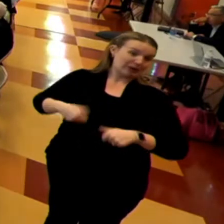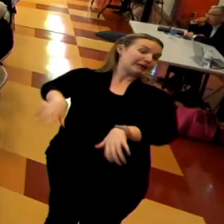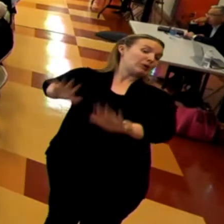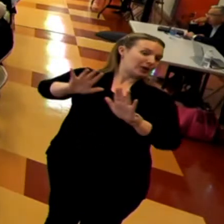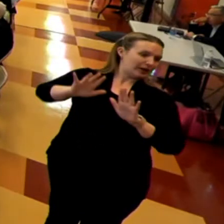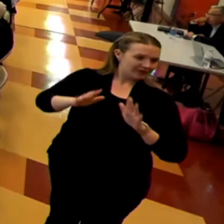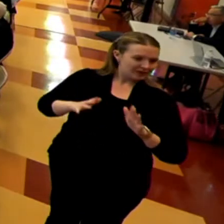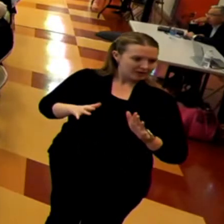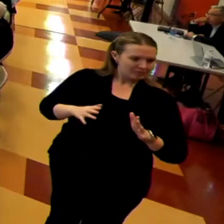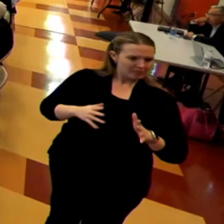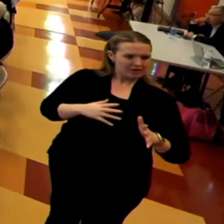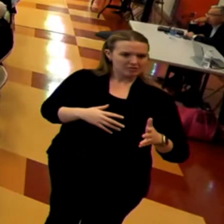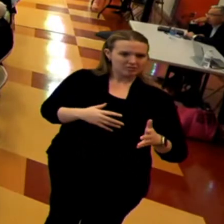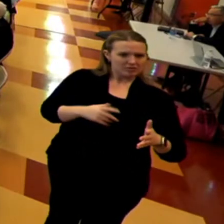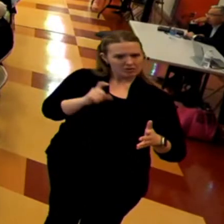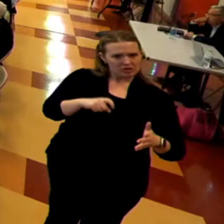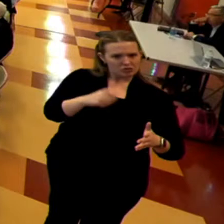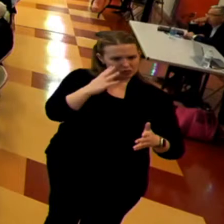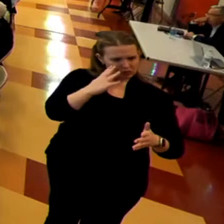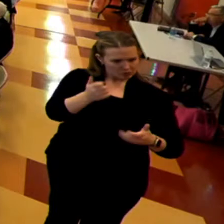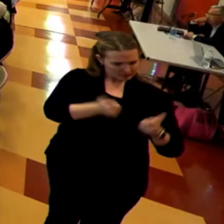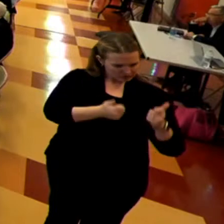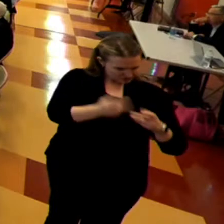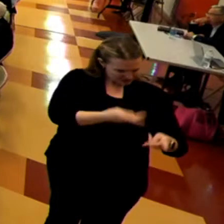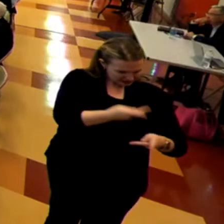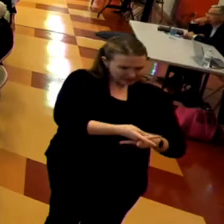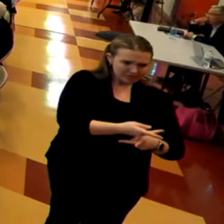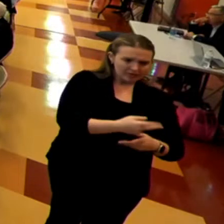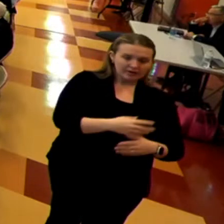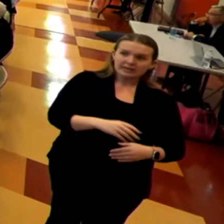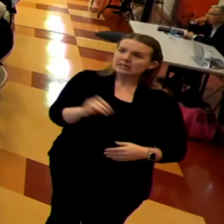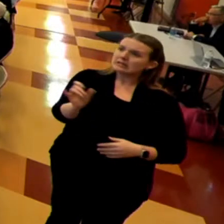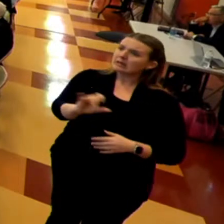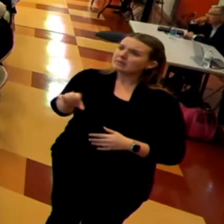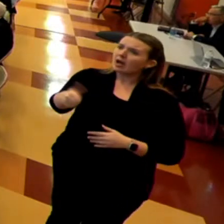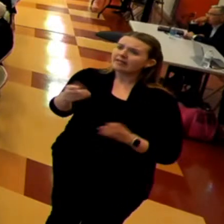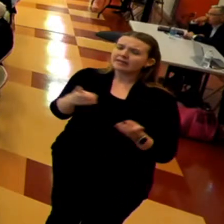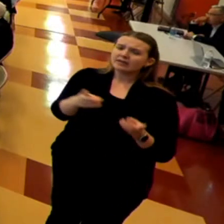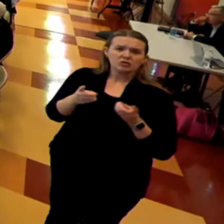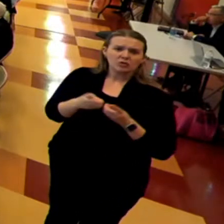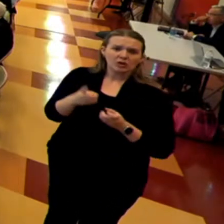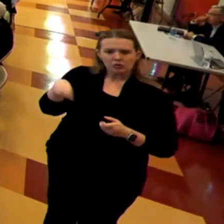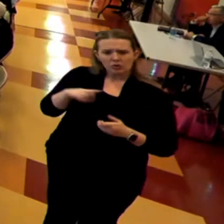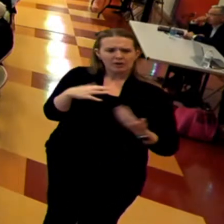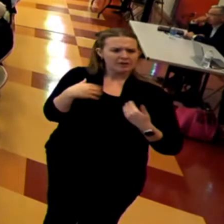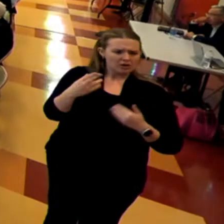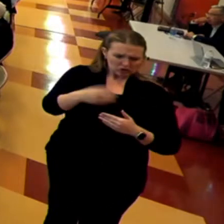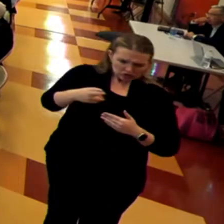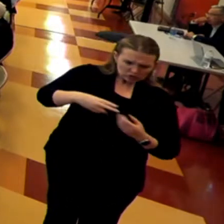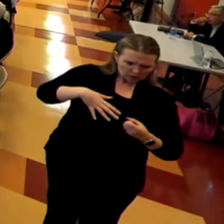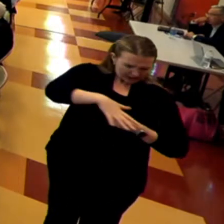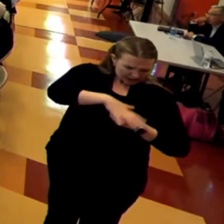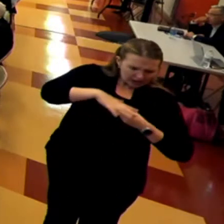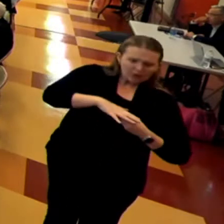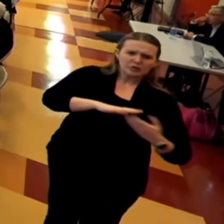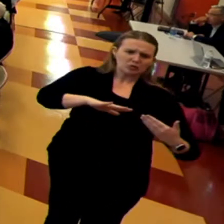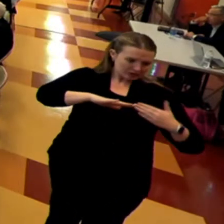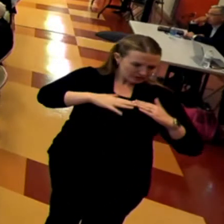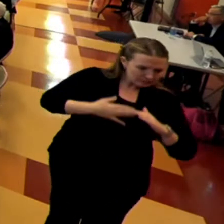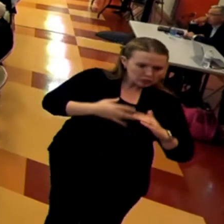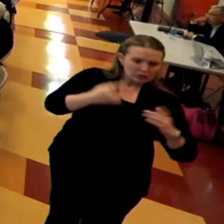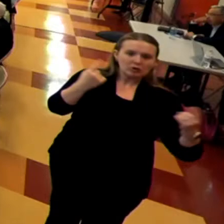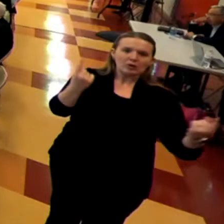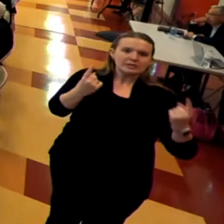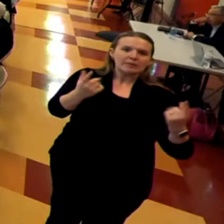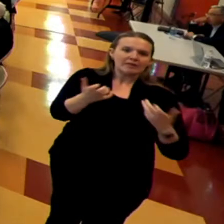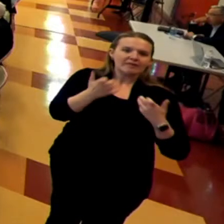little bit more say-so on what they want to keep. Along with other districts. Every district has this historic area or a community or something that they